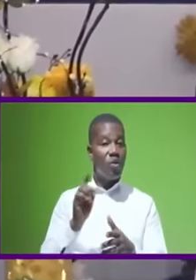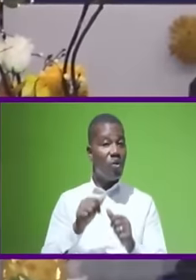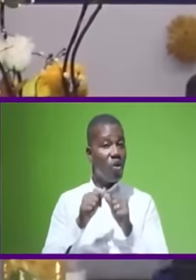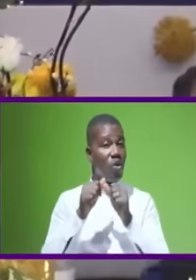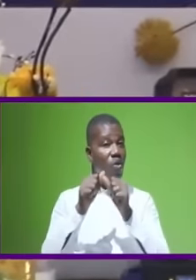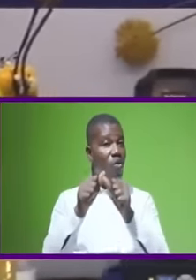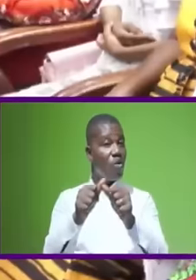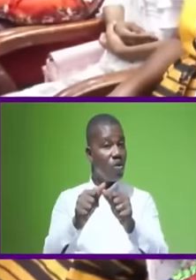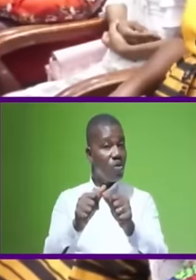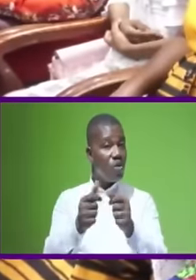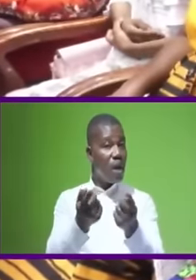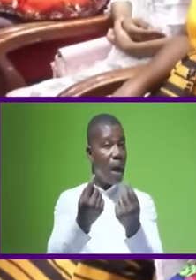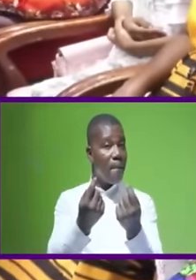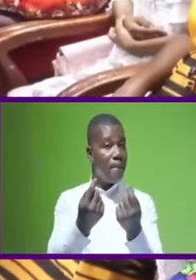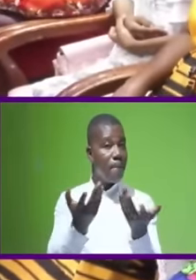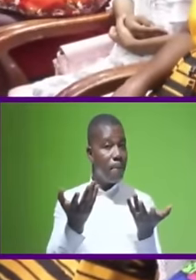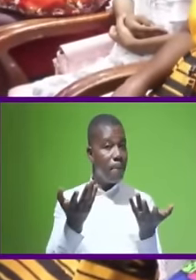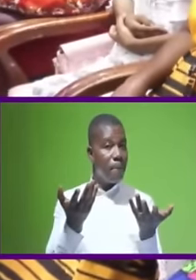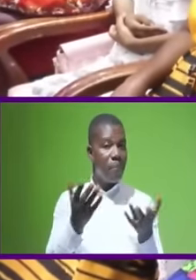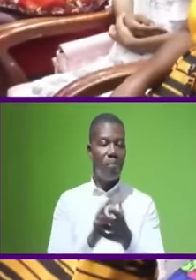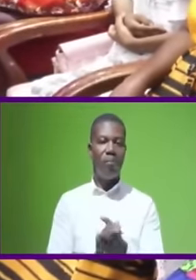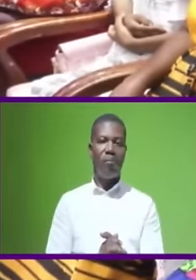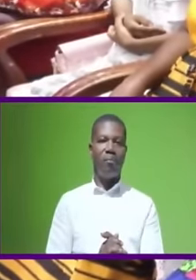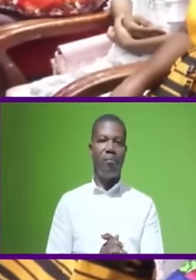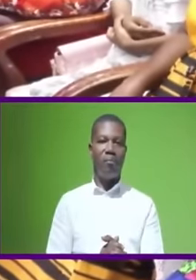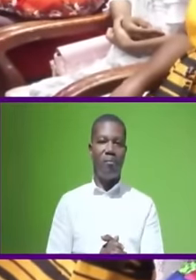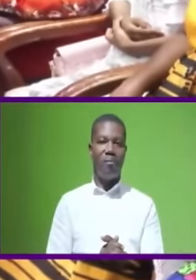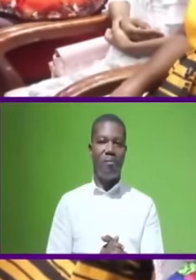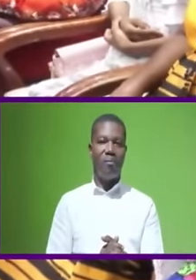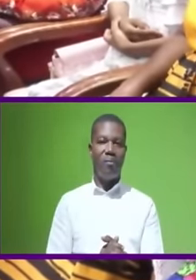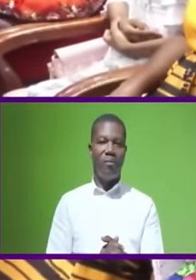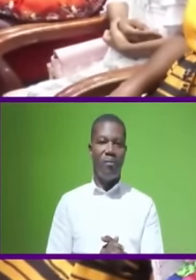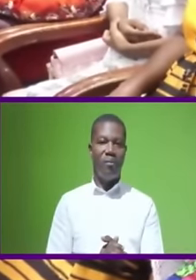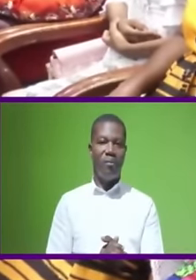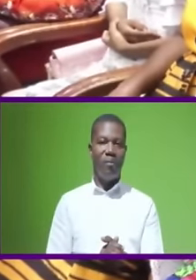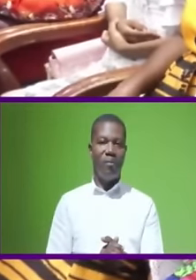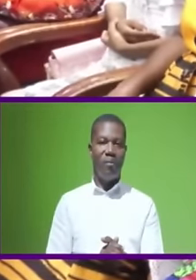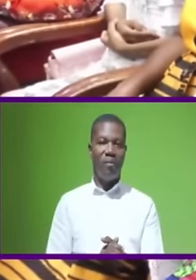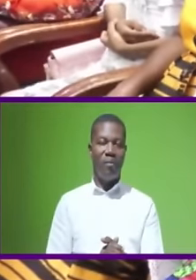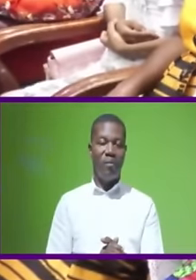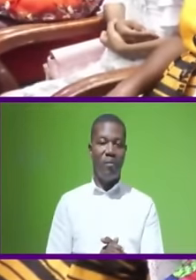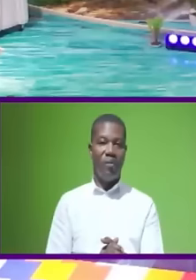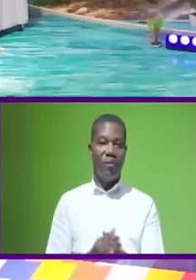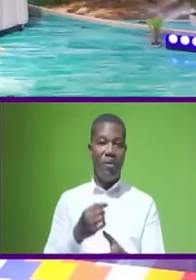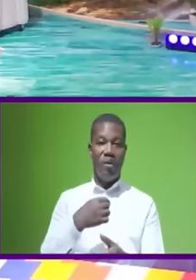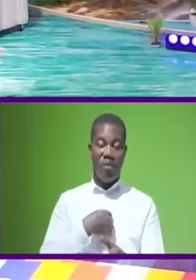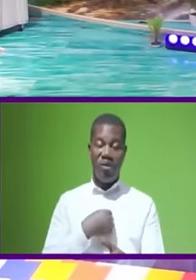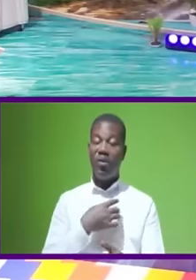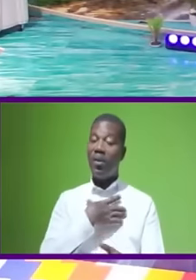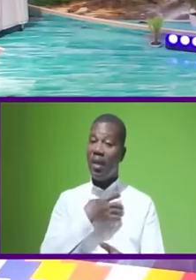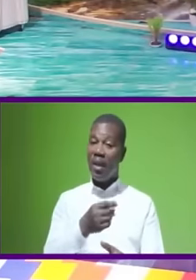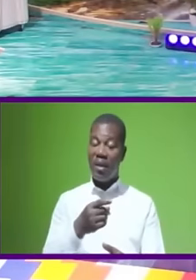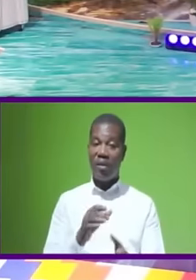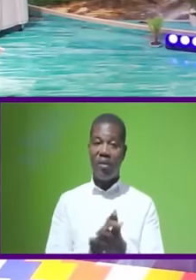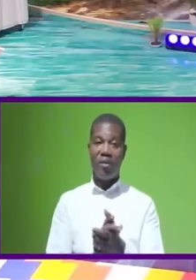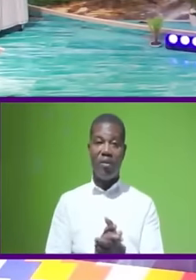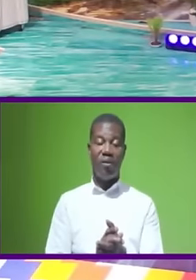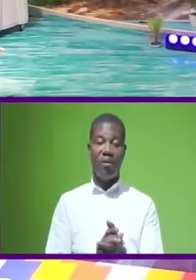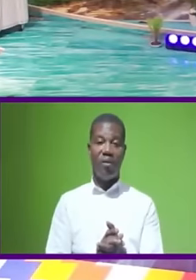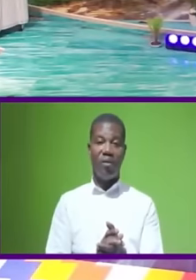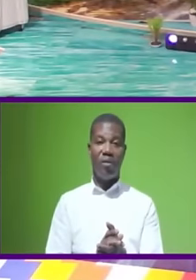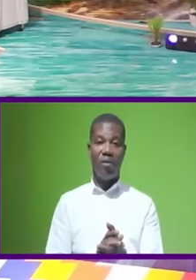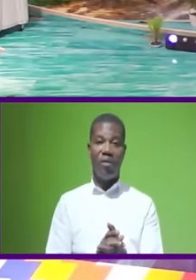Where will its continuity emerge? Wenti mepese mo beti asese maboa me ho